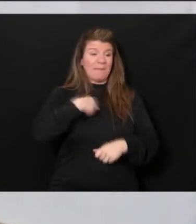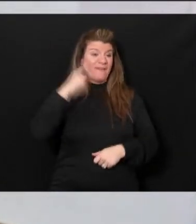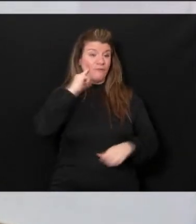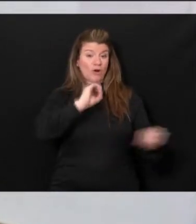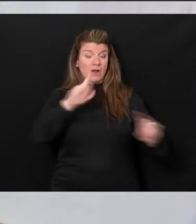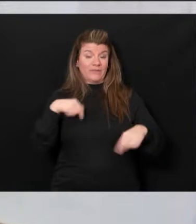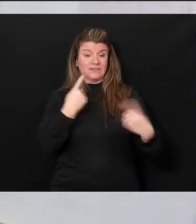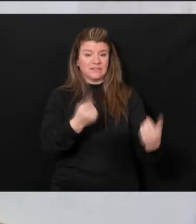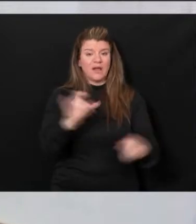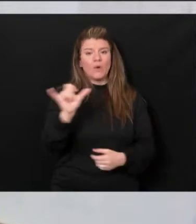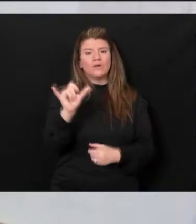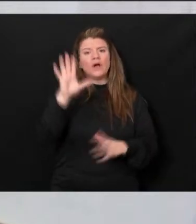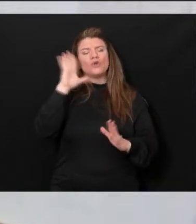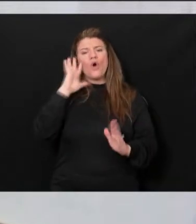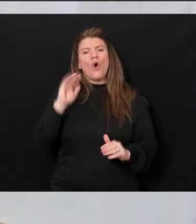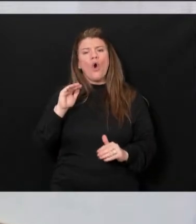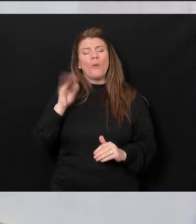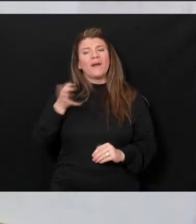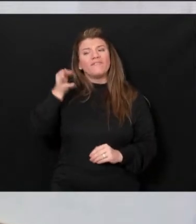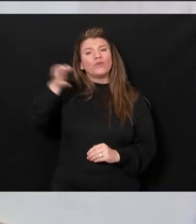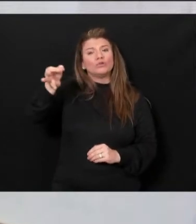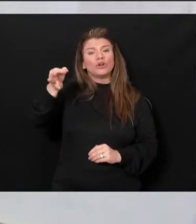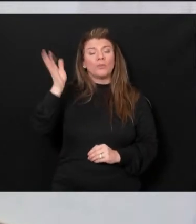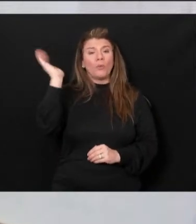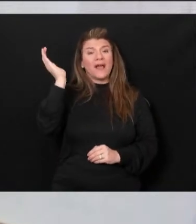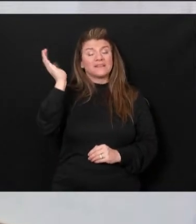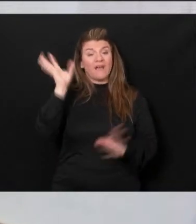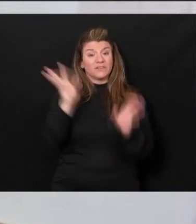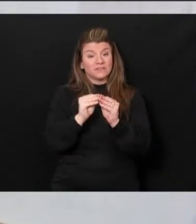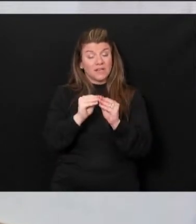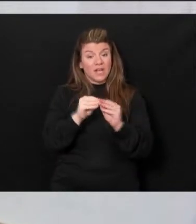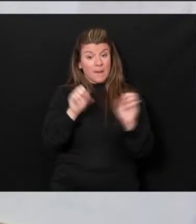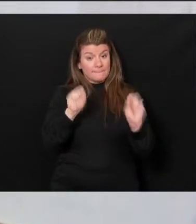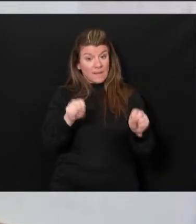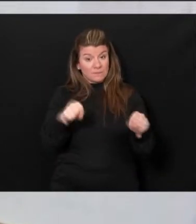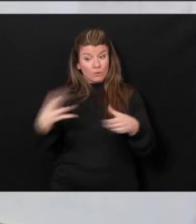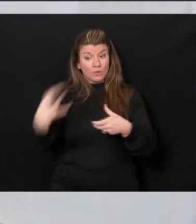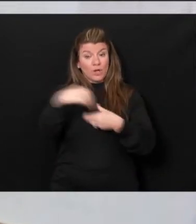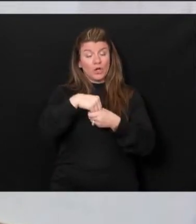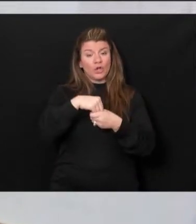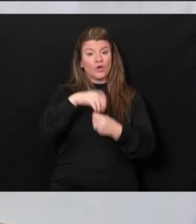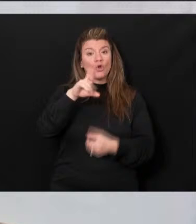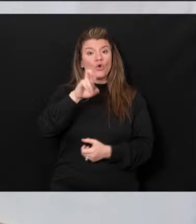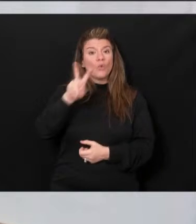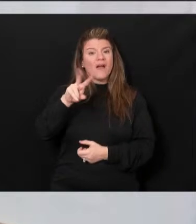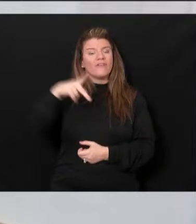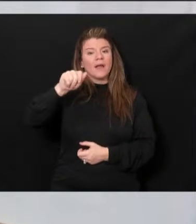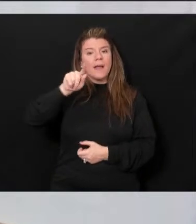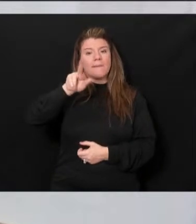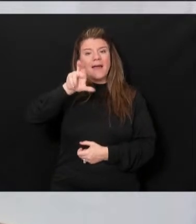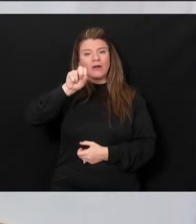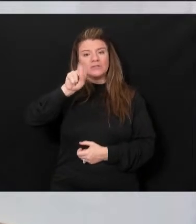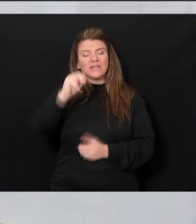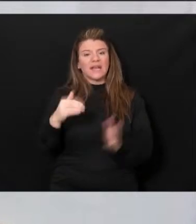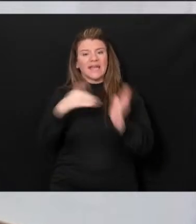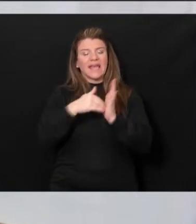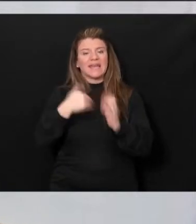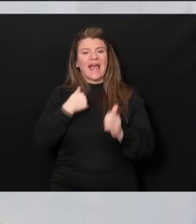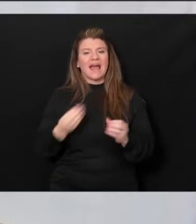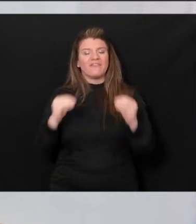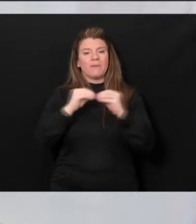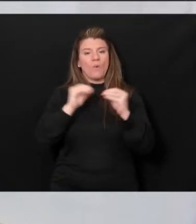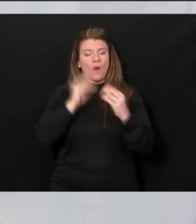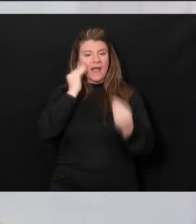And then I was also hoping at a future press briefing, would it be possible to include Reverend Patterson again to have us get some more on the